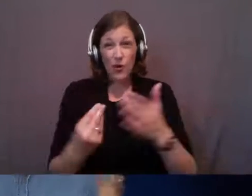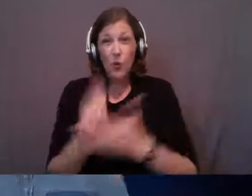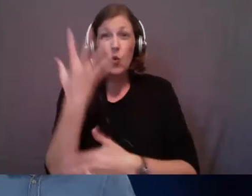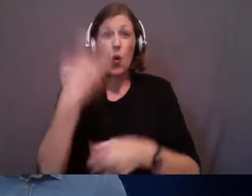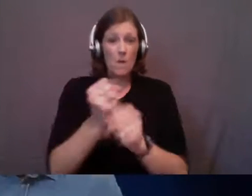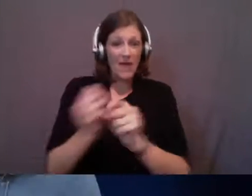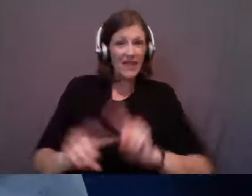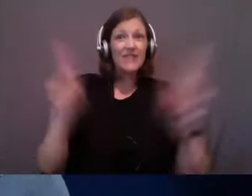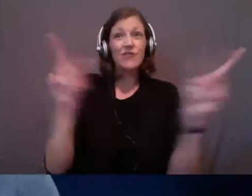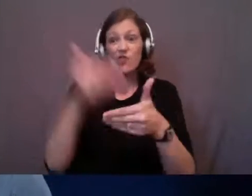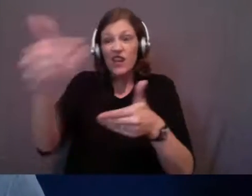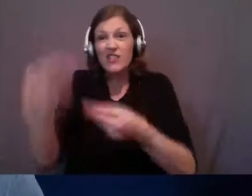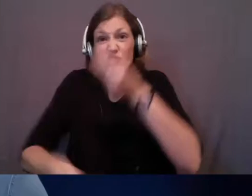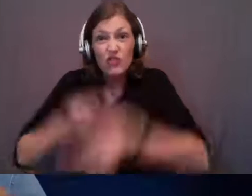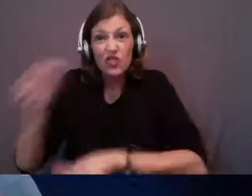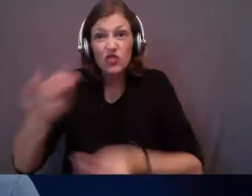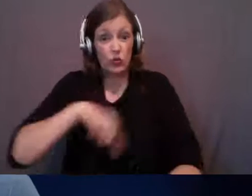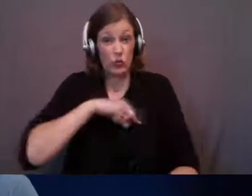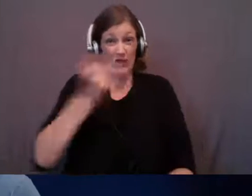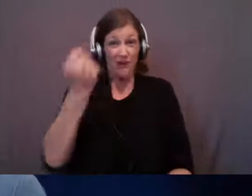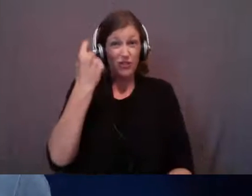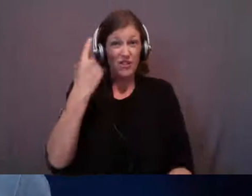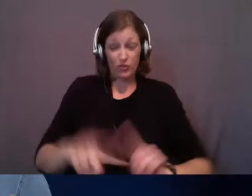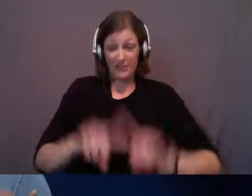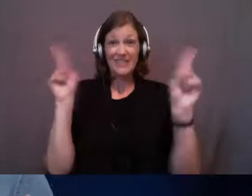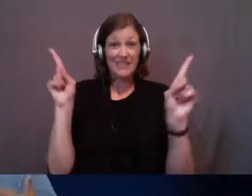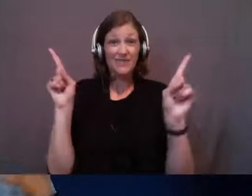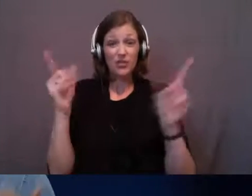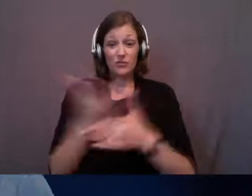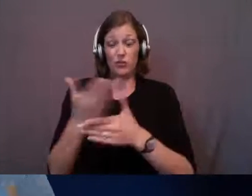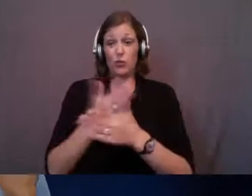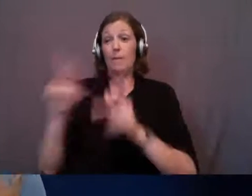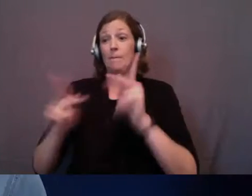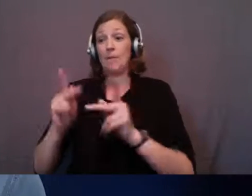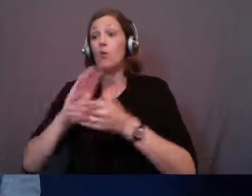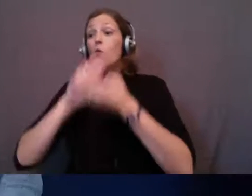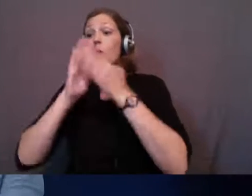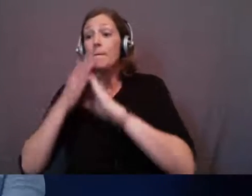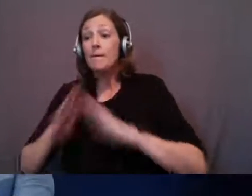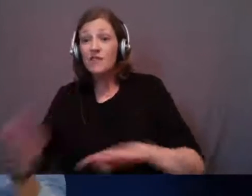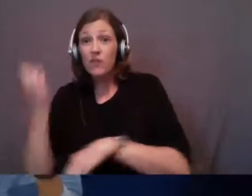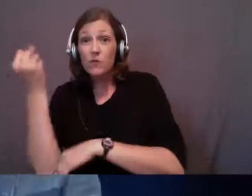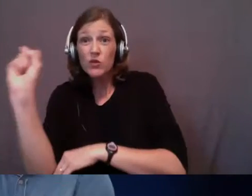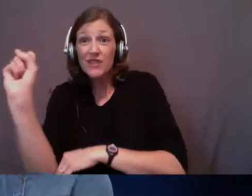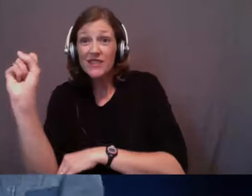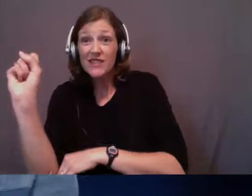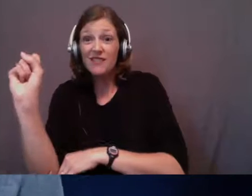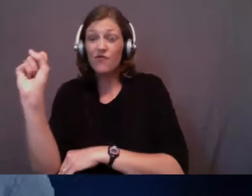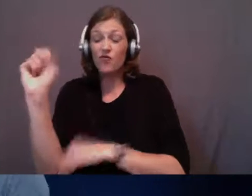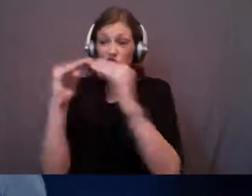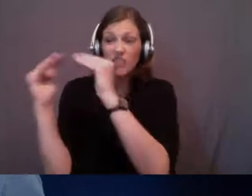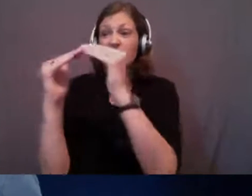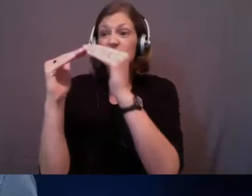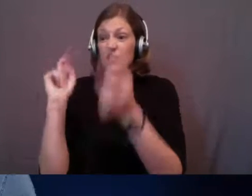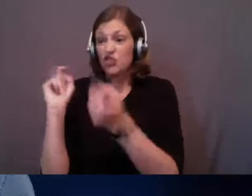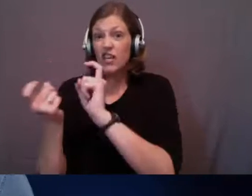for the next generation? Do we understand that there is a difference between people who are peacefully protesting for justice and